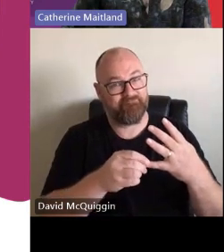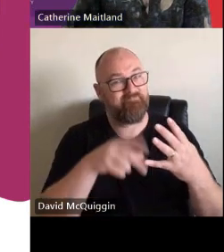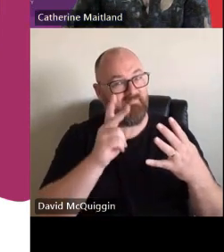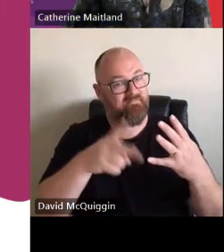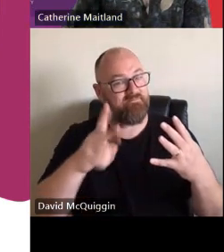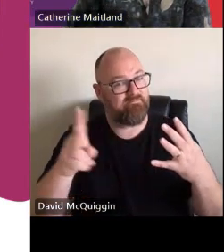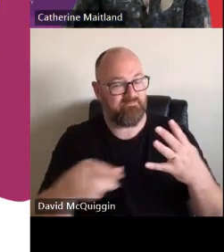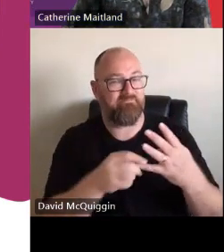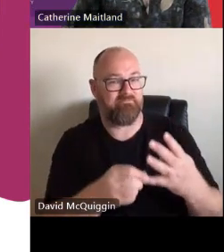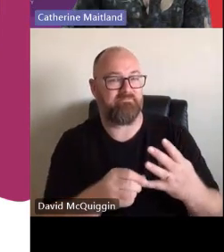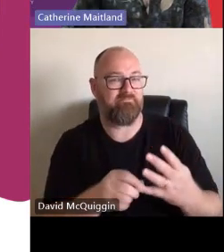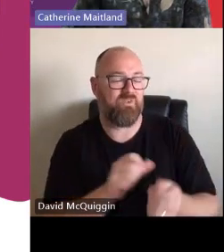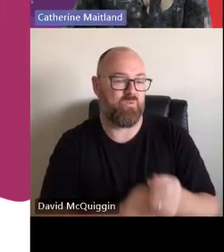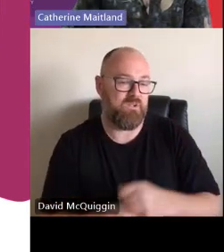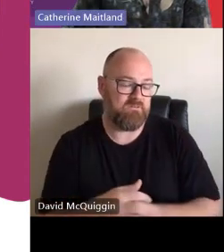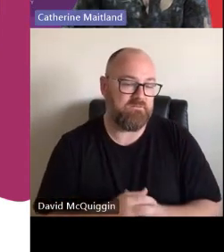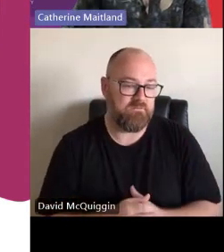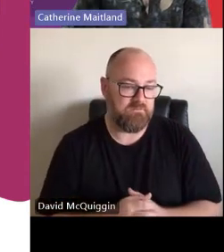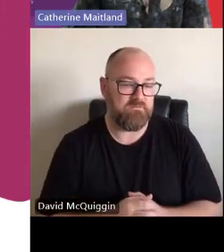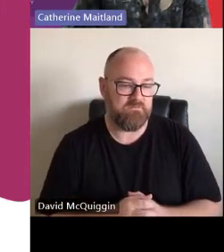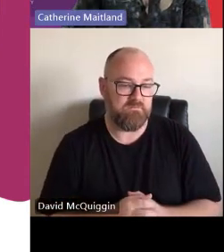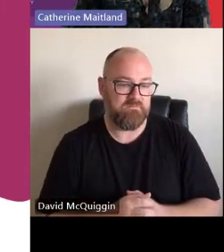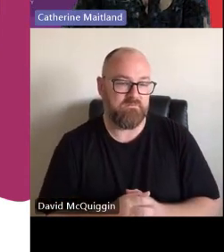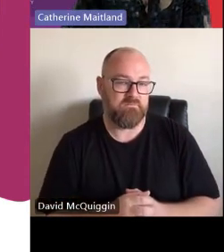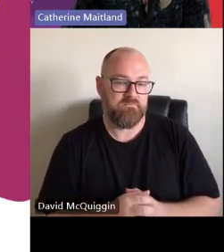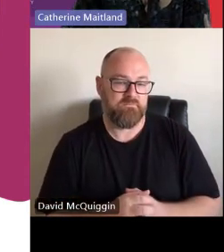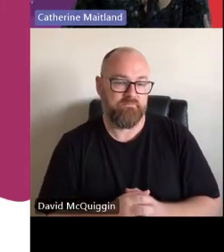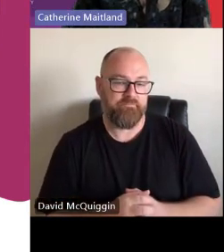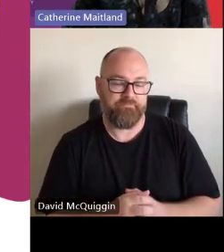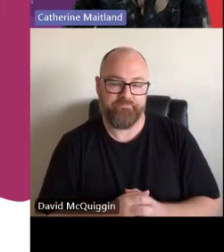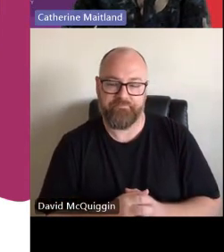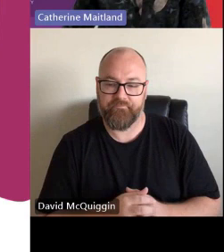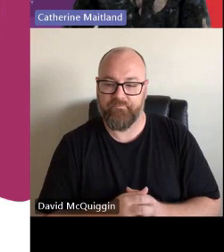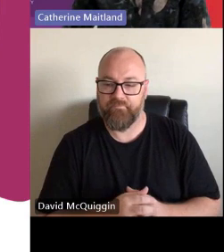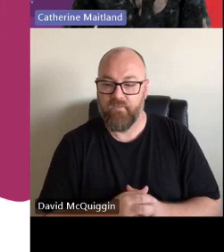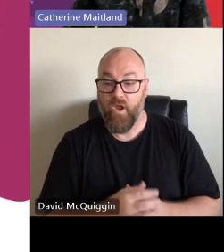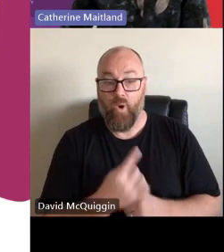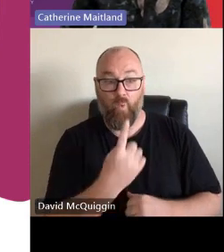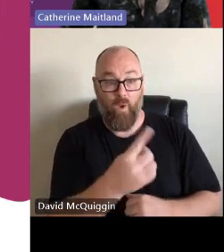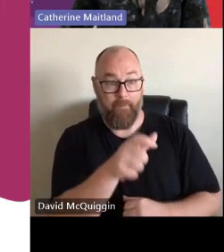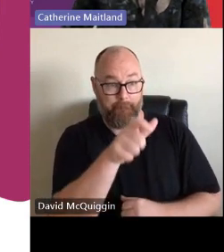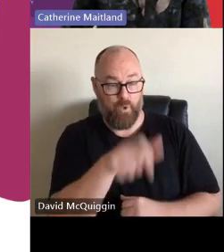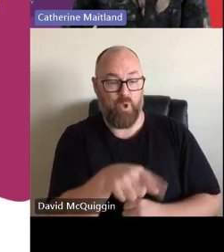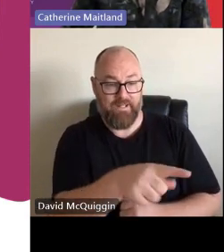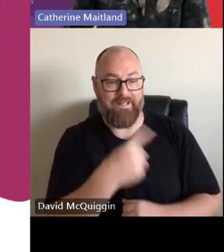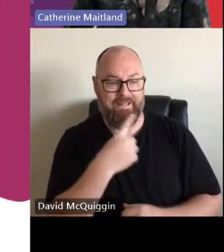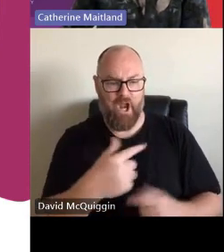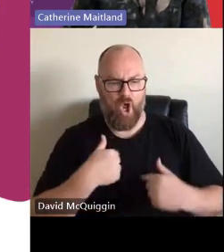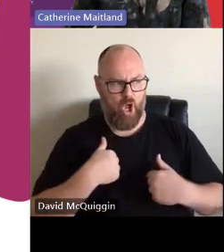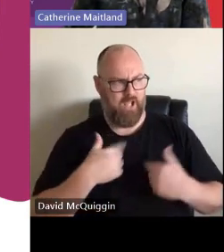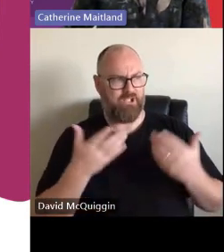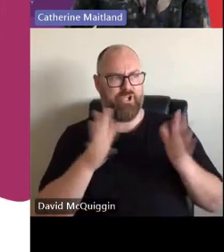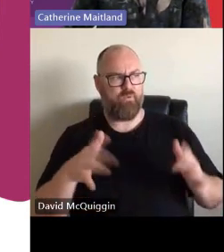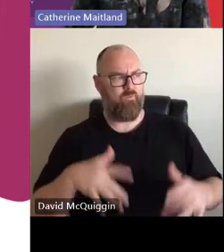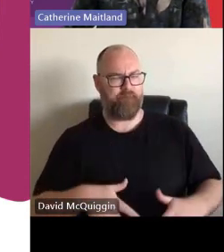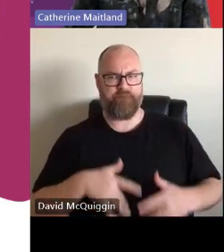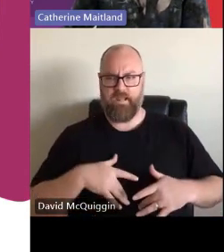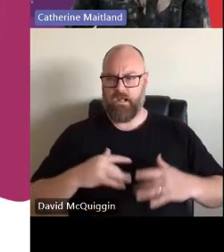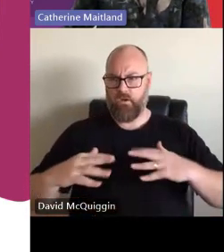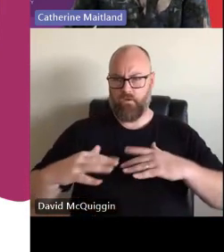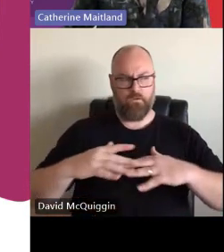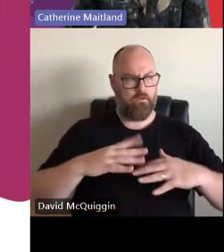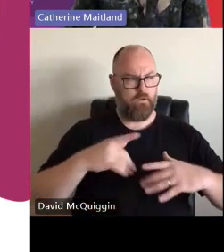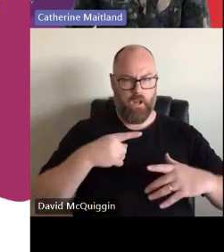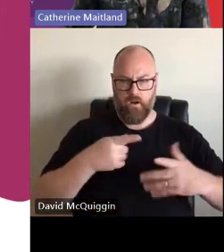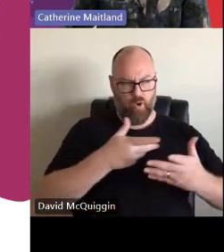feelings. One survey respondent said, I have a general feeling based on conversations and comments made